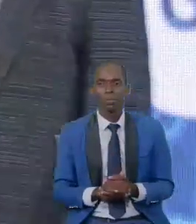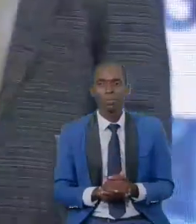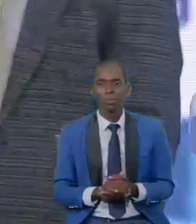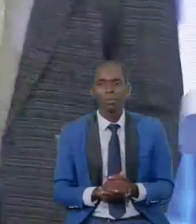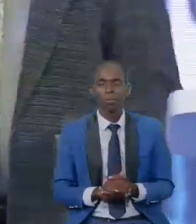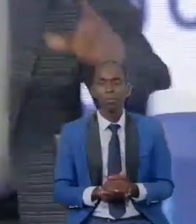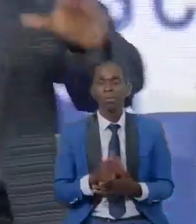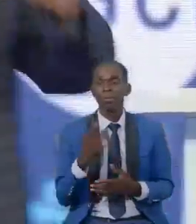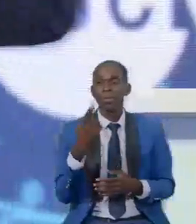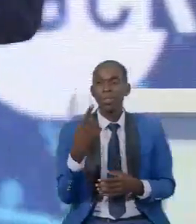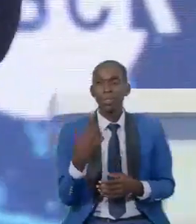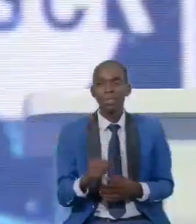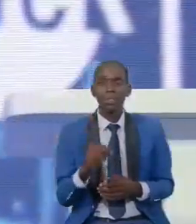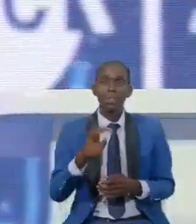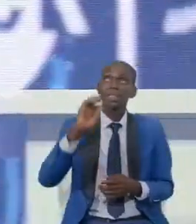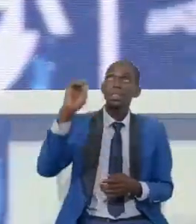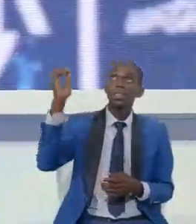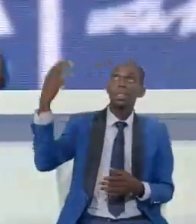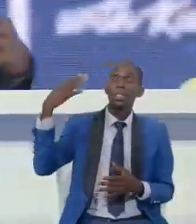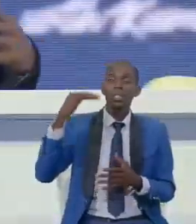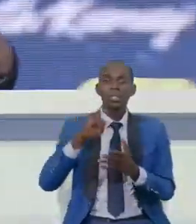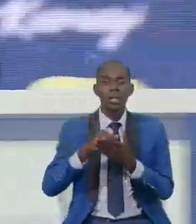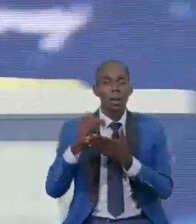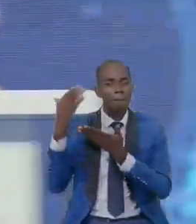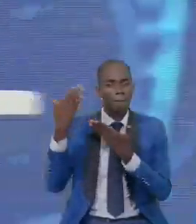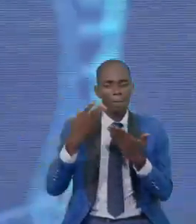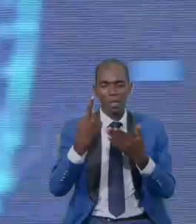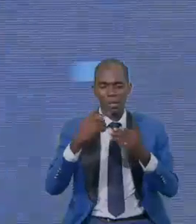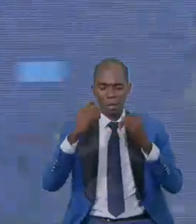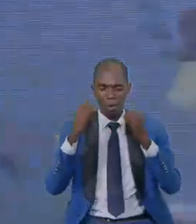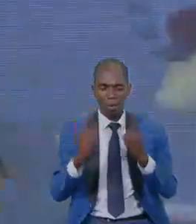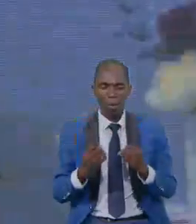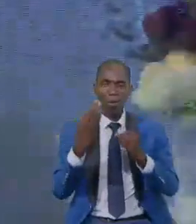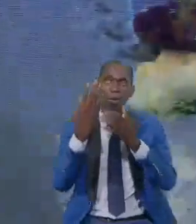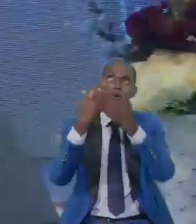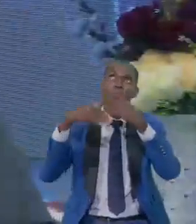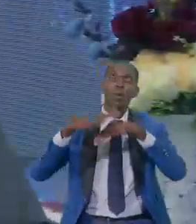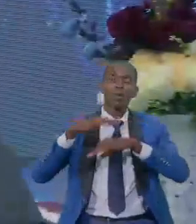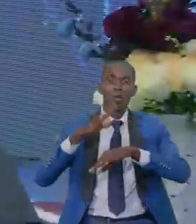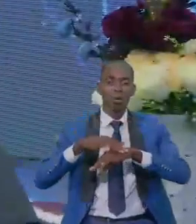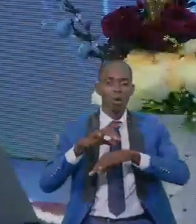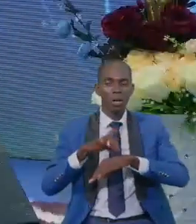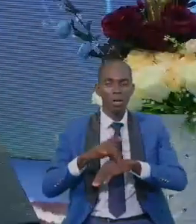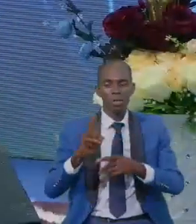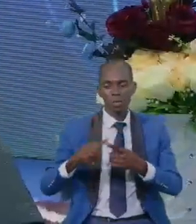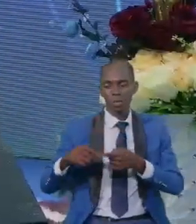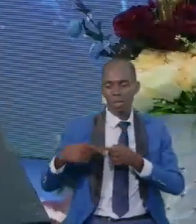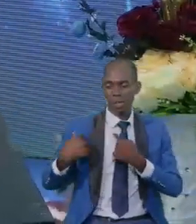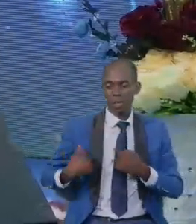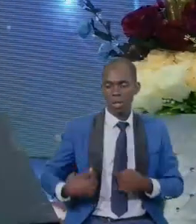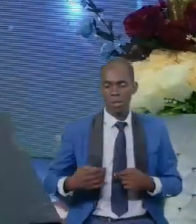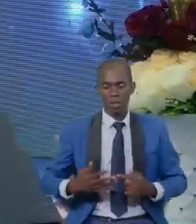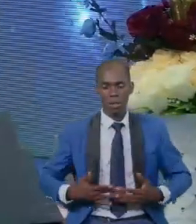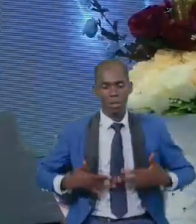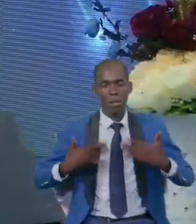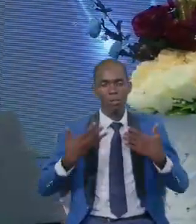The grace that brings the power of heaven on earth to the heart and life of